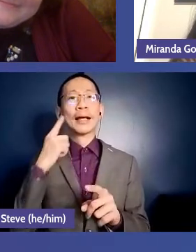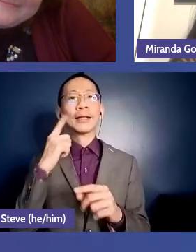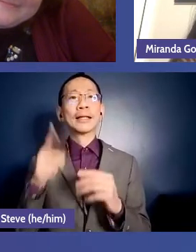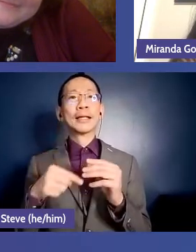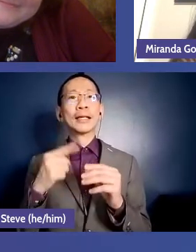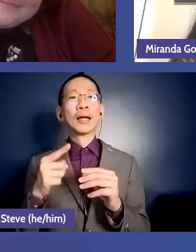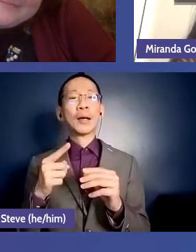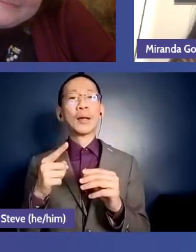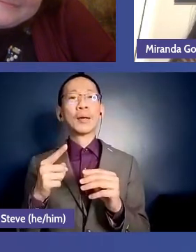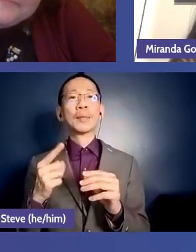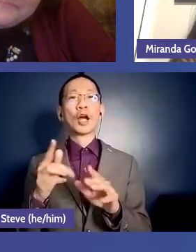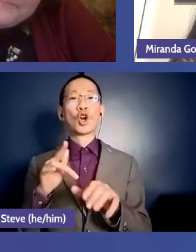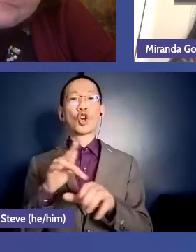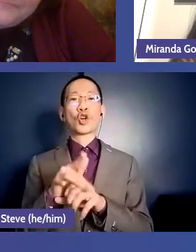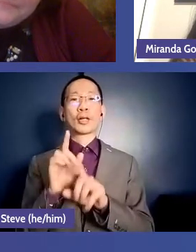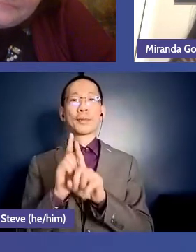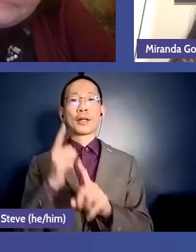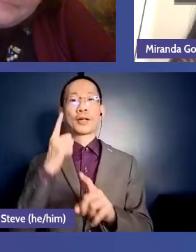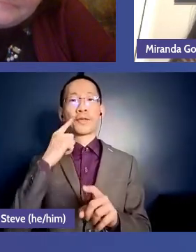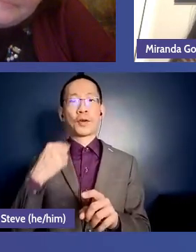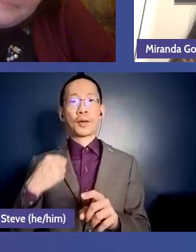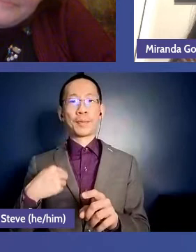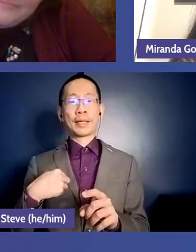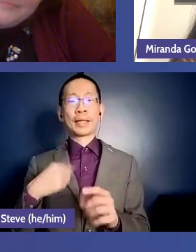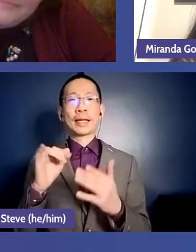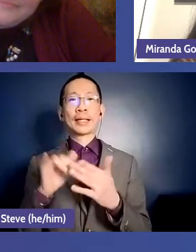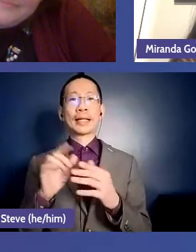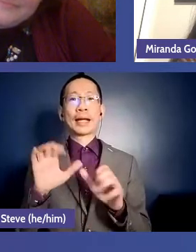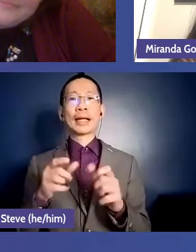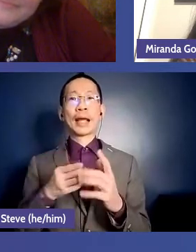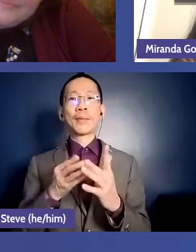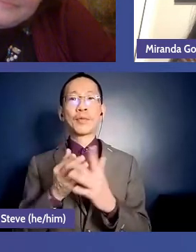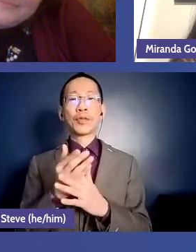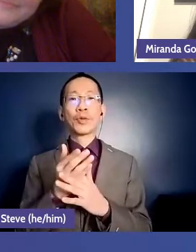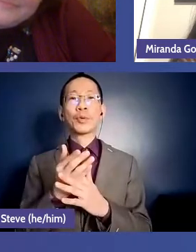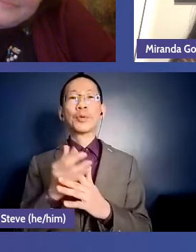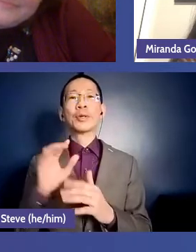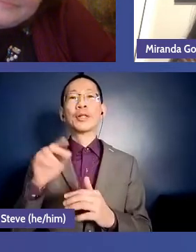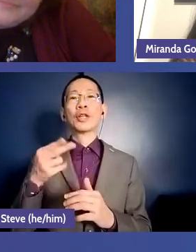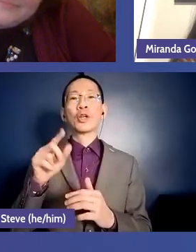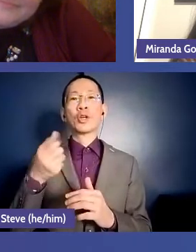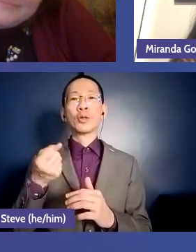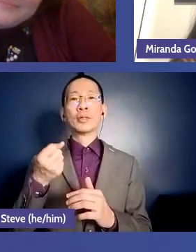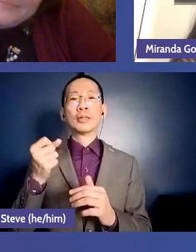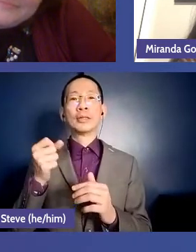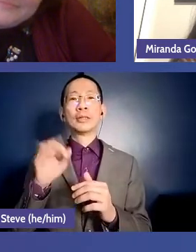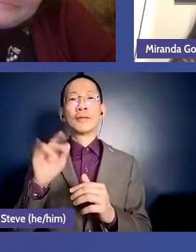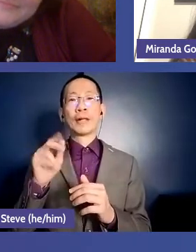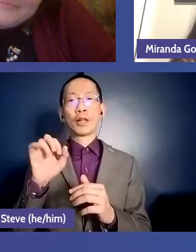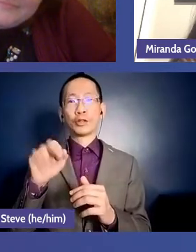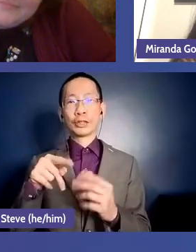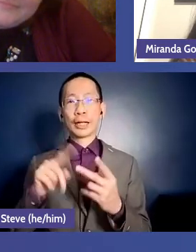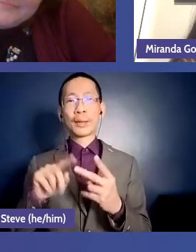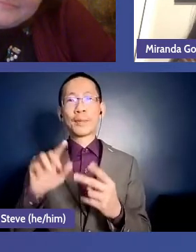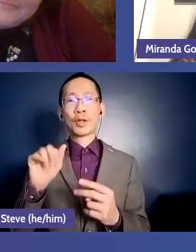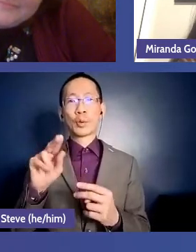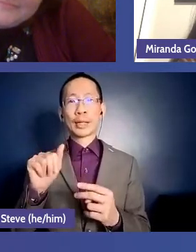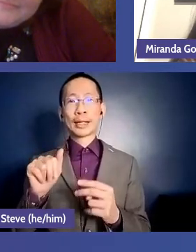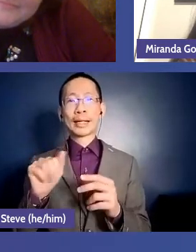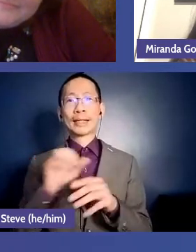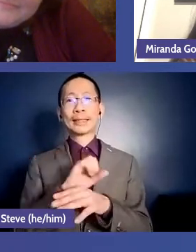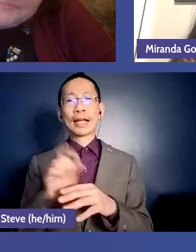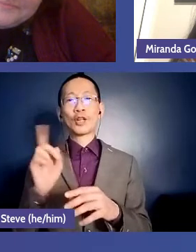early mentorship for me, came through the Alan Lee Hughes Fellowship at Arena Stage, where I was